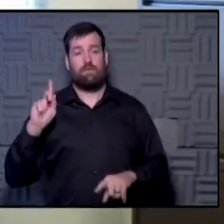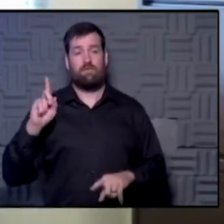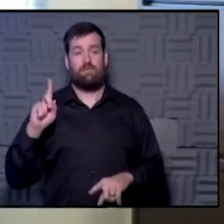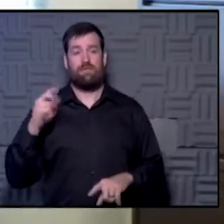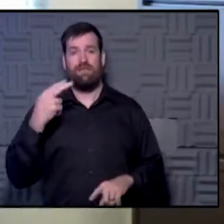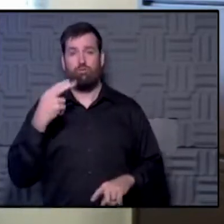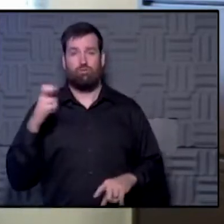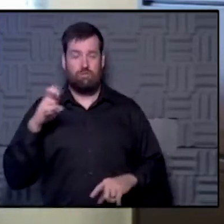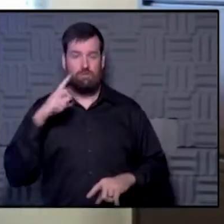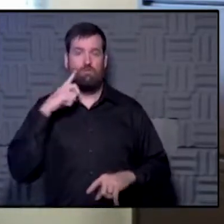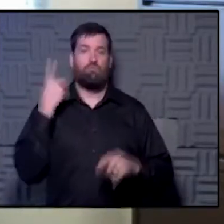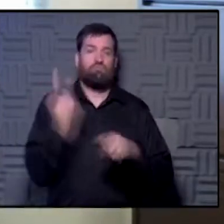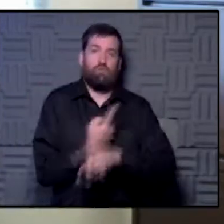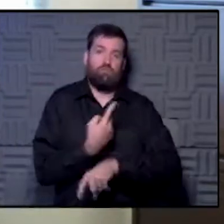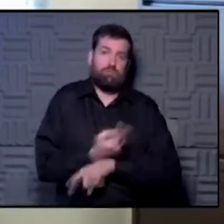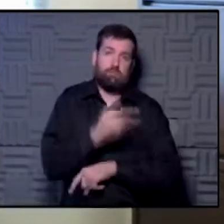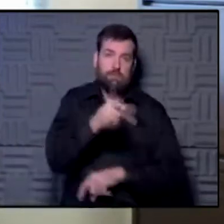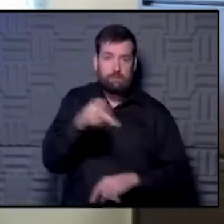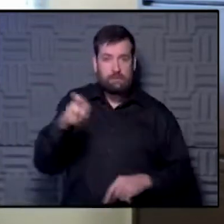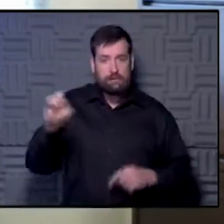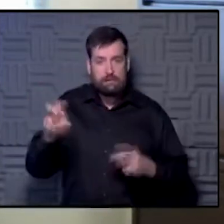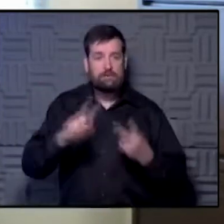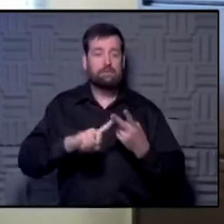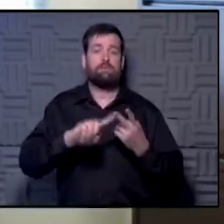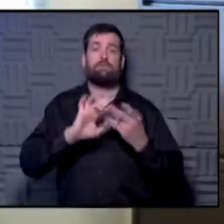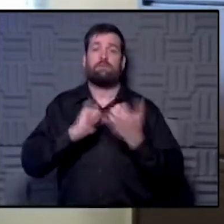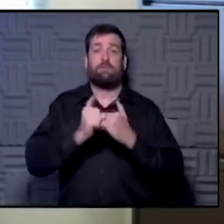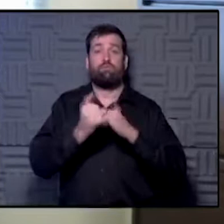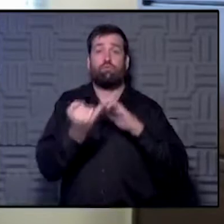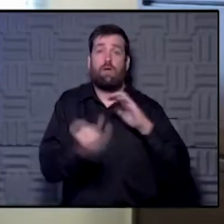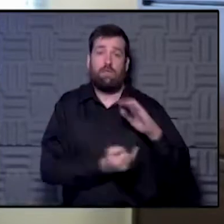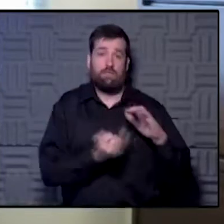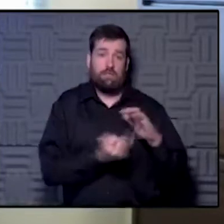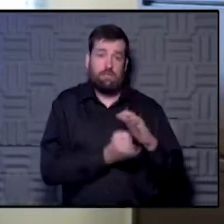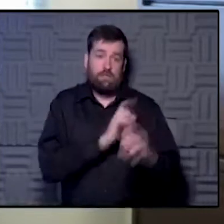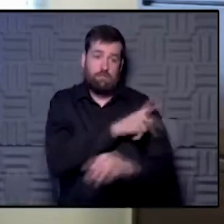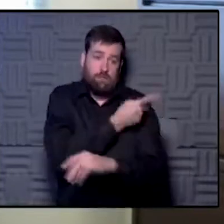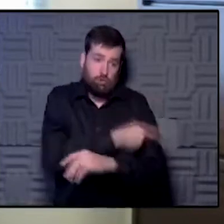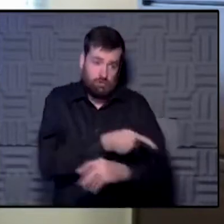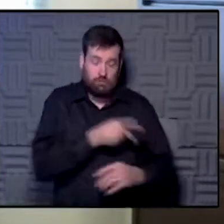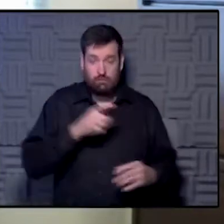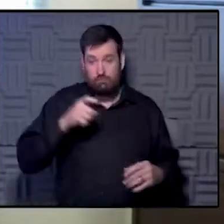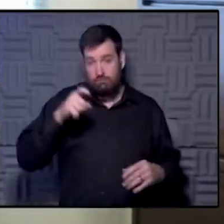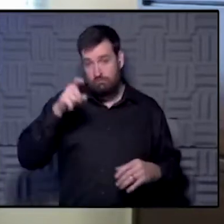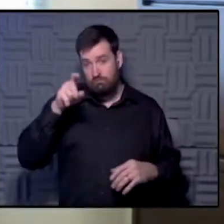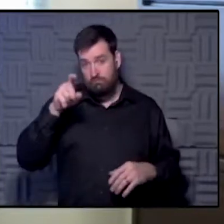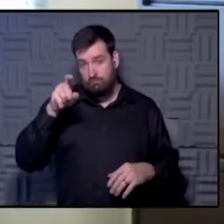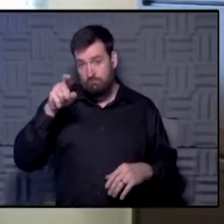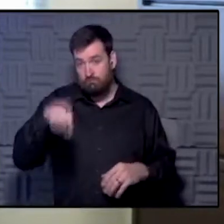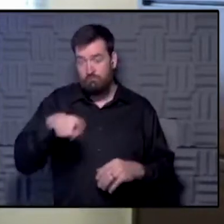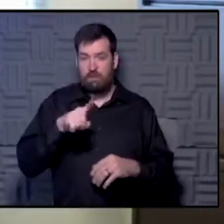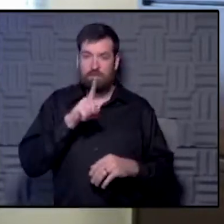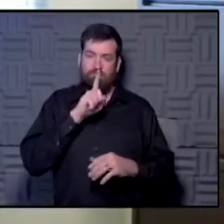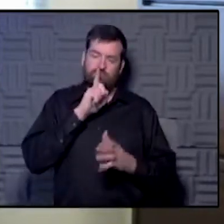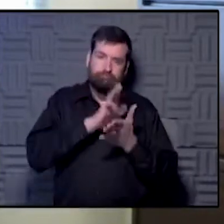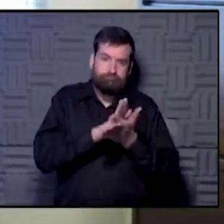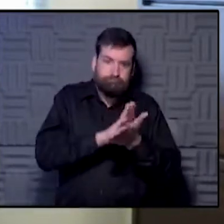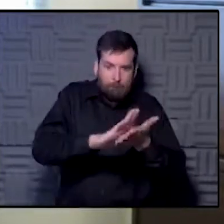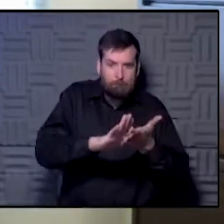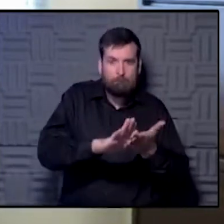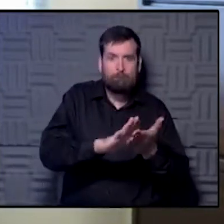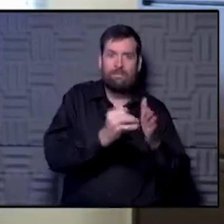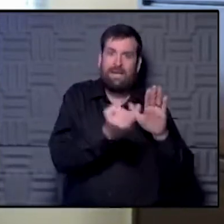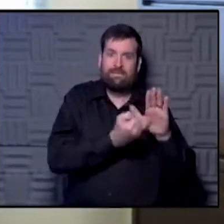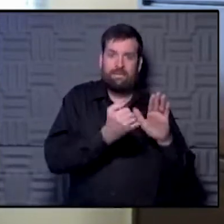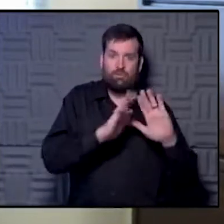PPE recommendations, how to isolate our patients. Do they need to be in a pure isolation room, which we only have